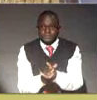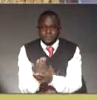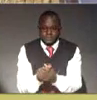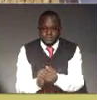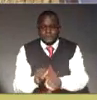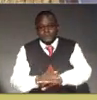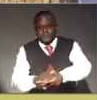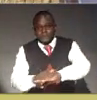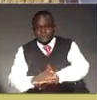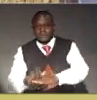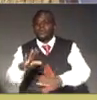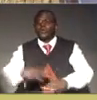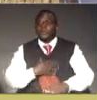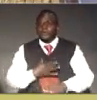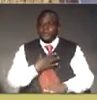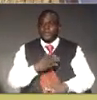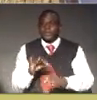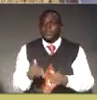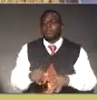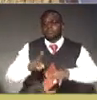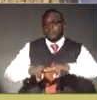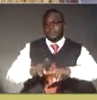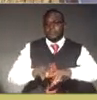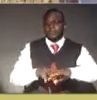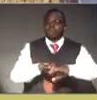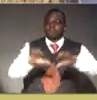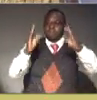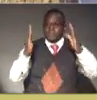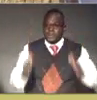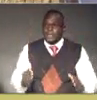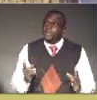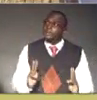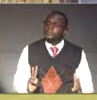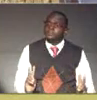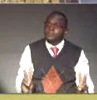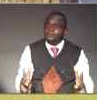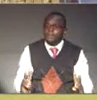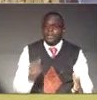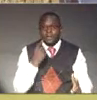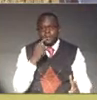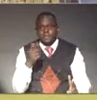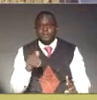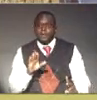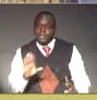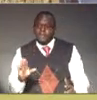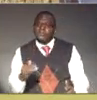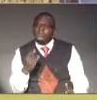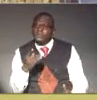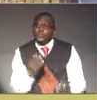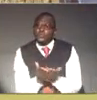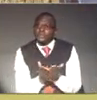the guests. Now, they sat, and they realized no one was there to do that for them.